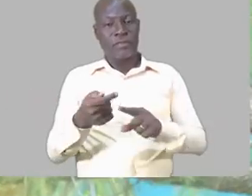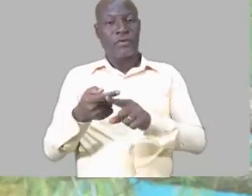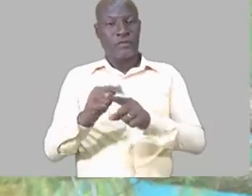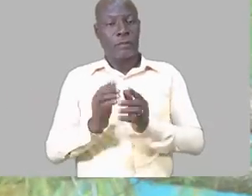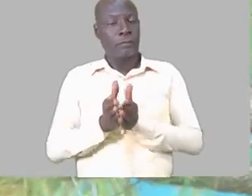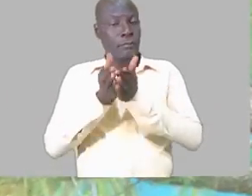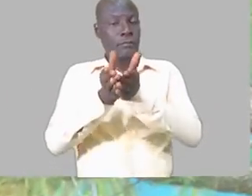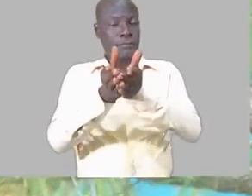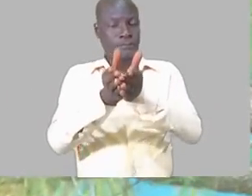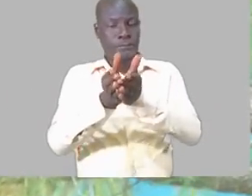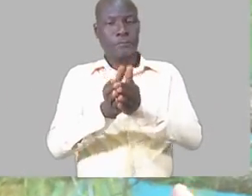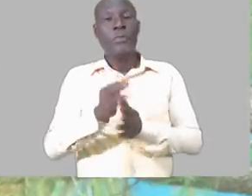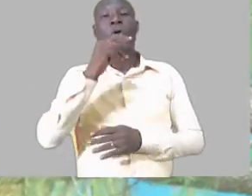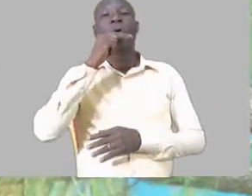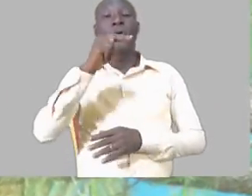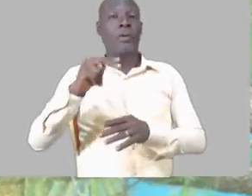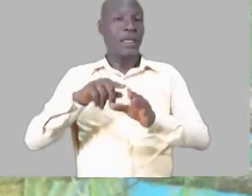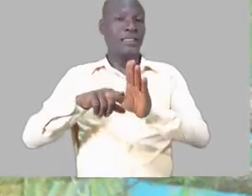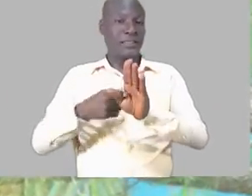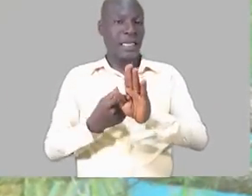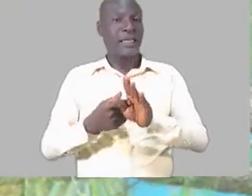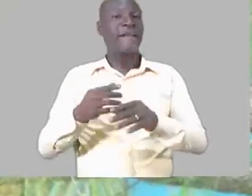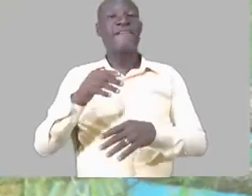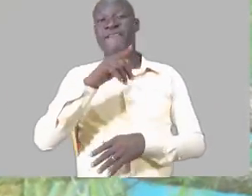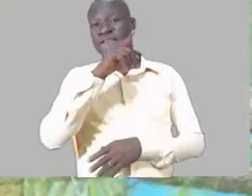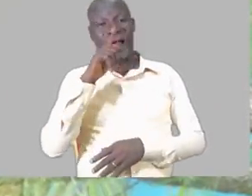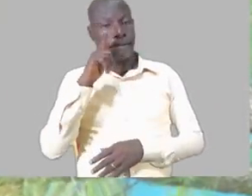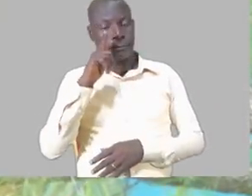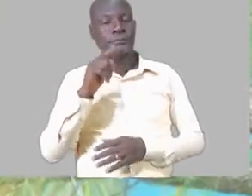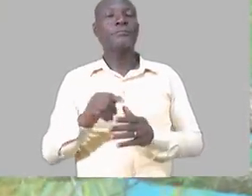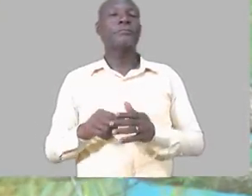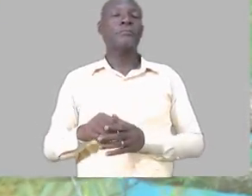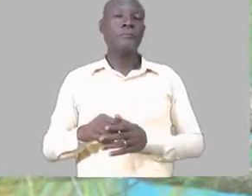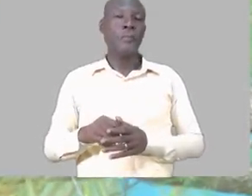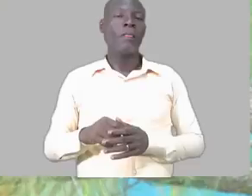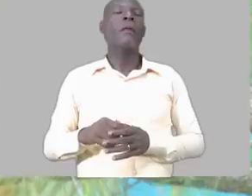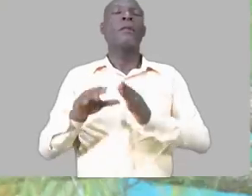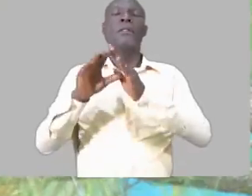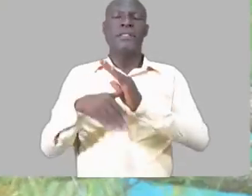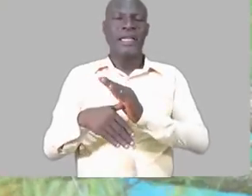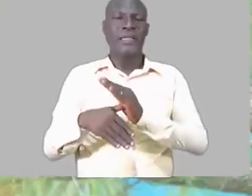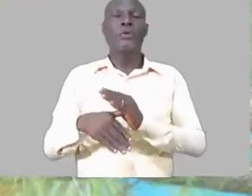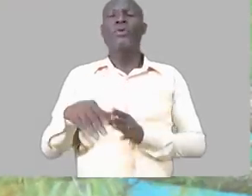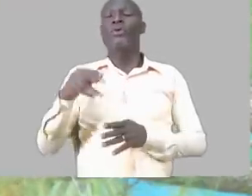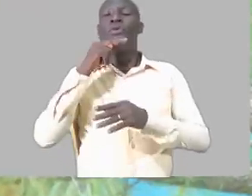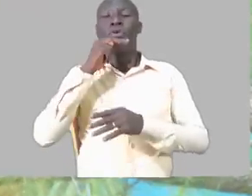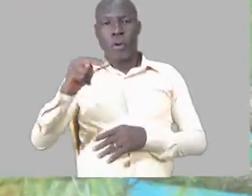no. Noah esha ase se oyefuo. Na nafuo na oyɛ no odua grapes.